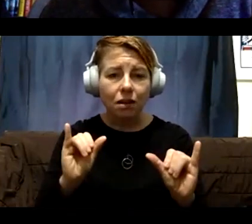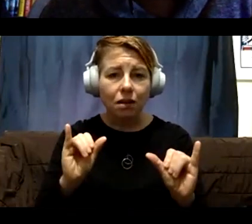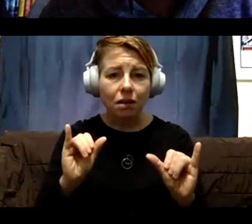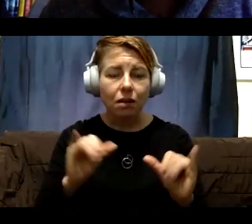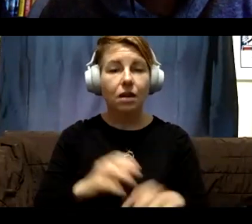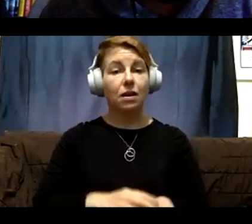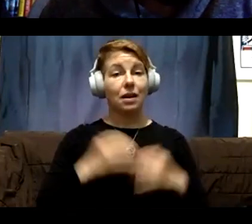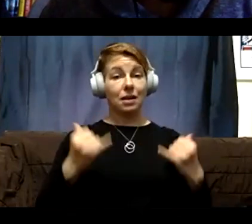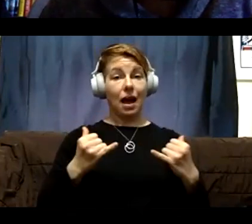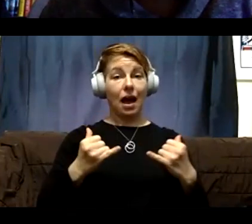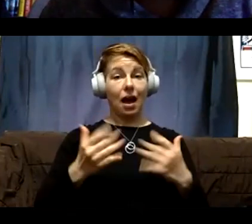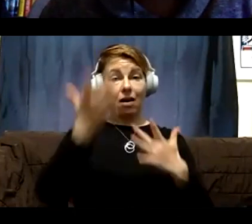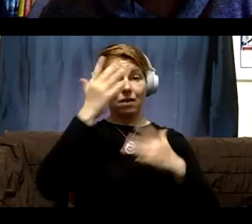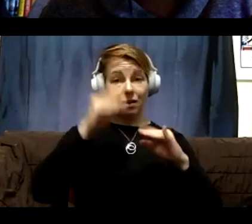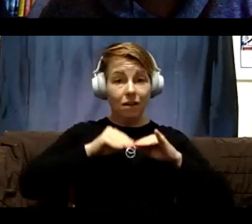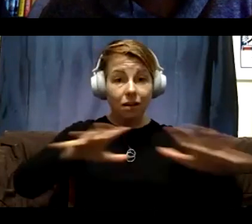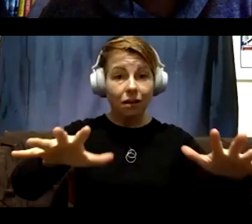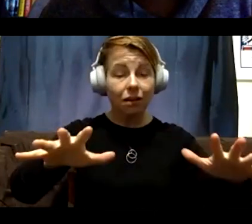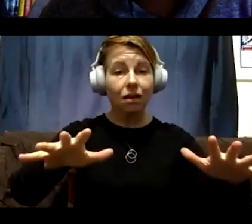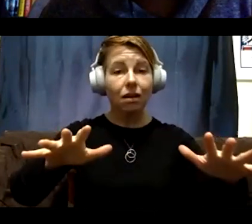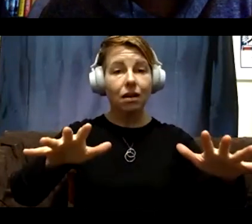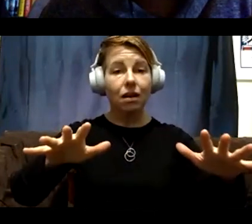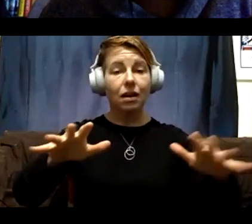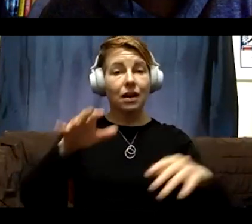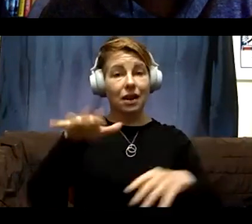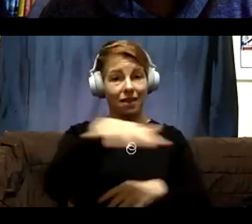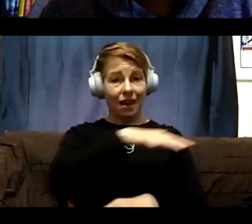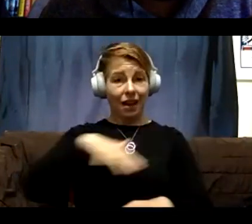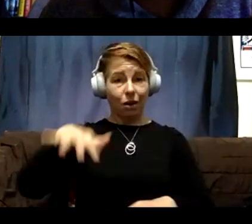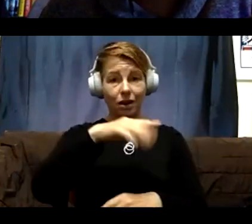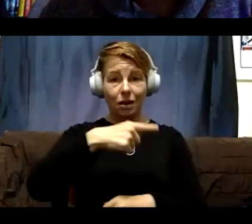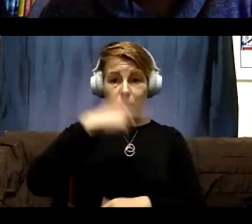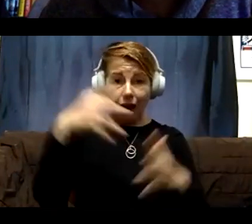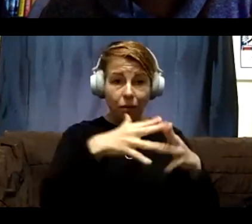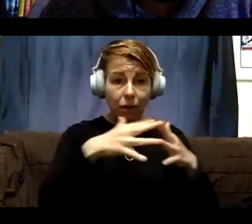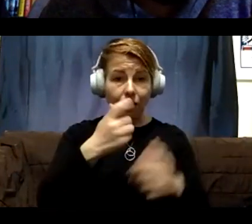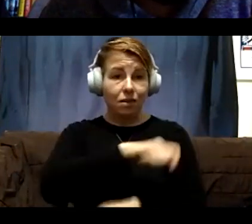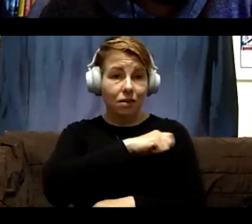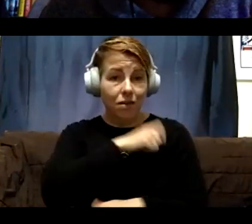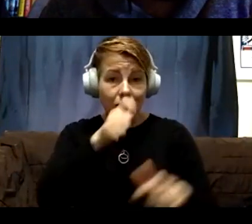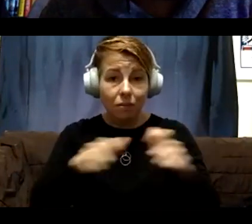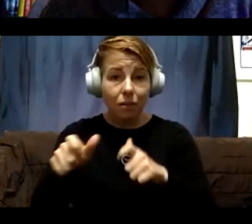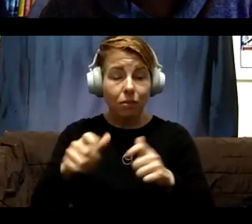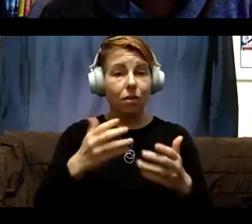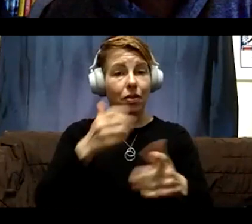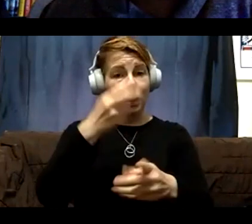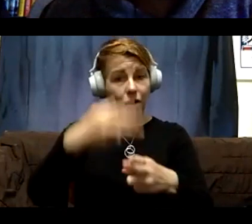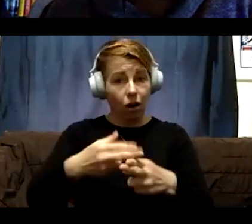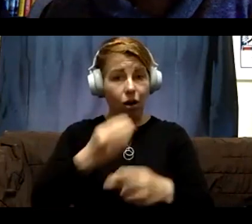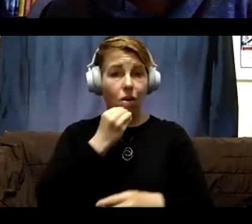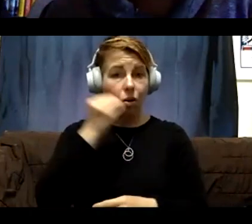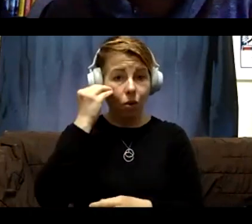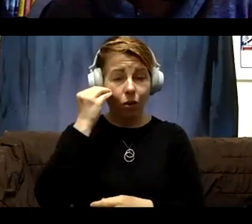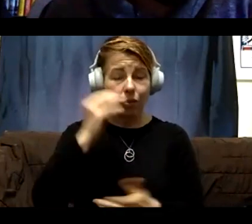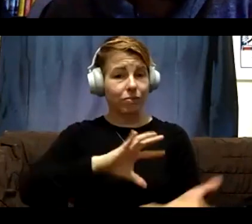neighborhoods Black Americans and Latinos call home. The data has become increasingly assertive of the notion that we are